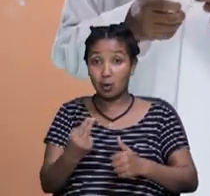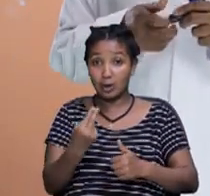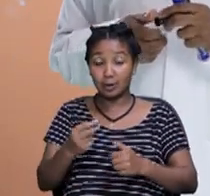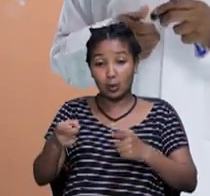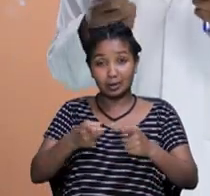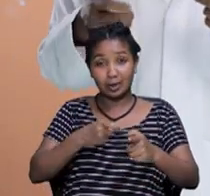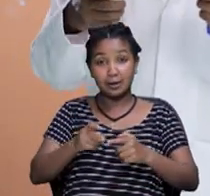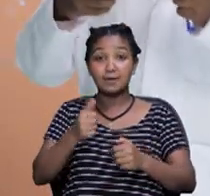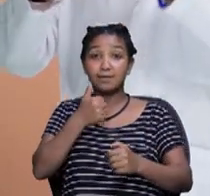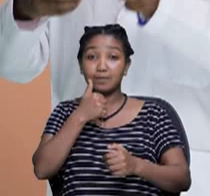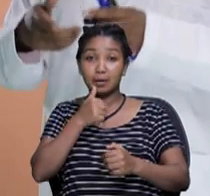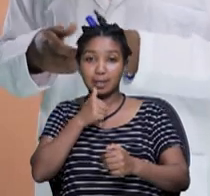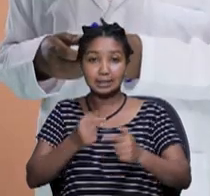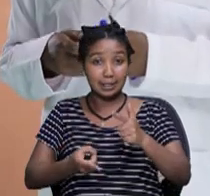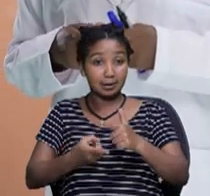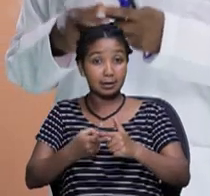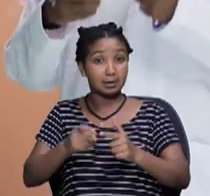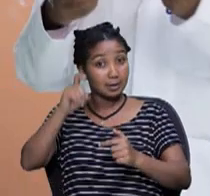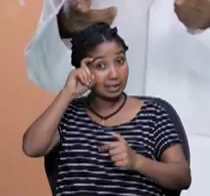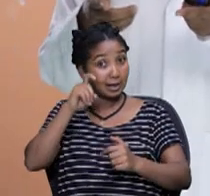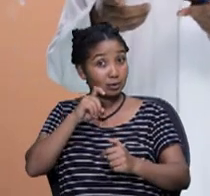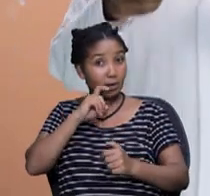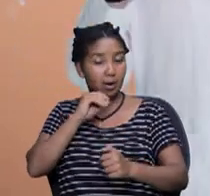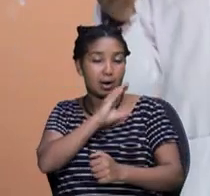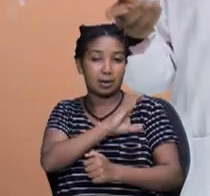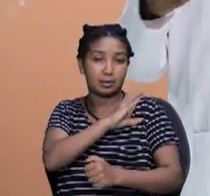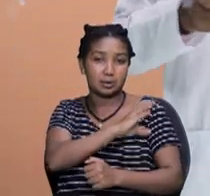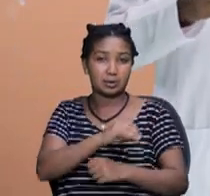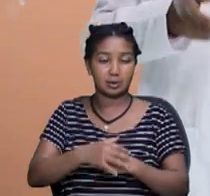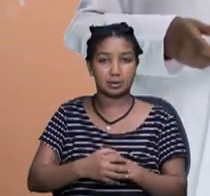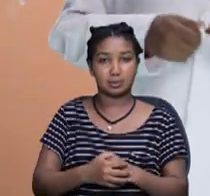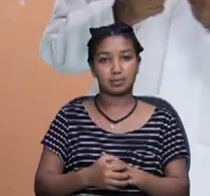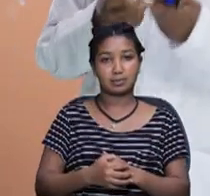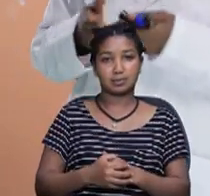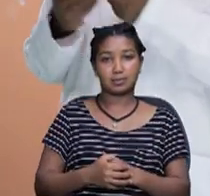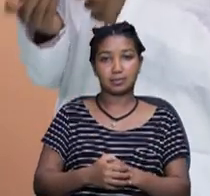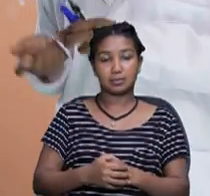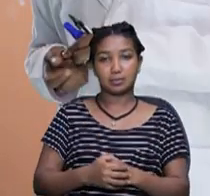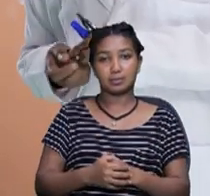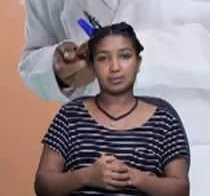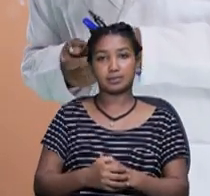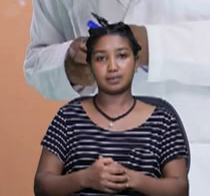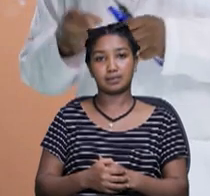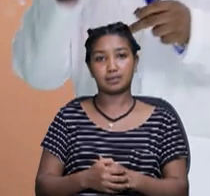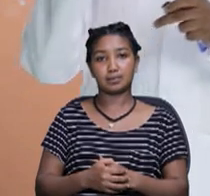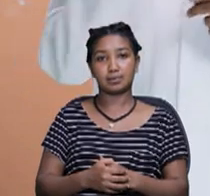in controlling female secondary sexual characteristics. Progesterone and estrogen secrete a hormone called progesterone and